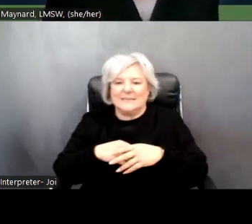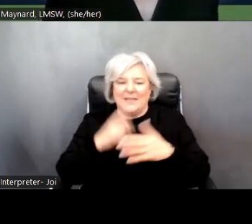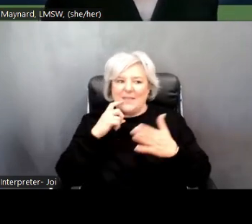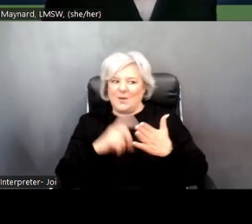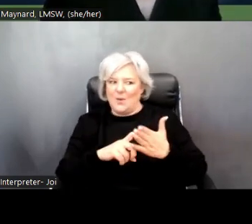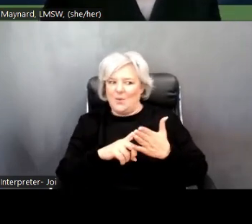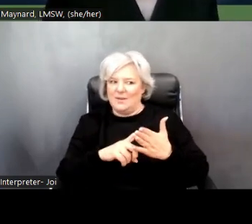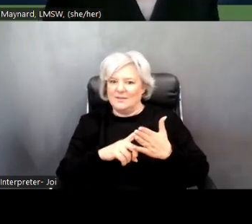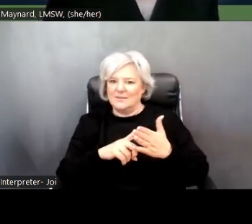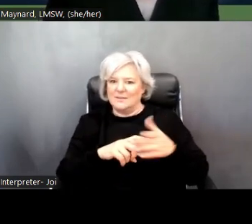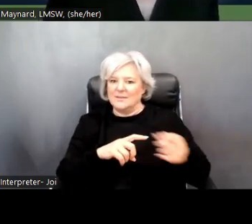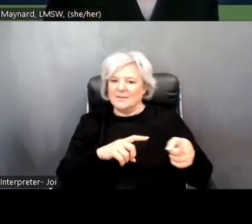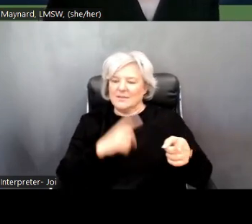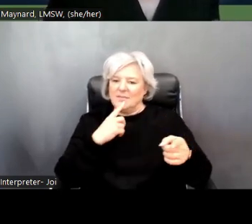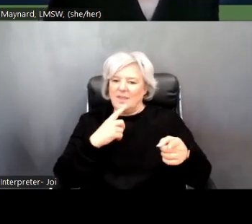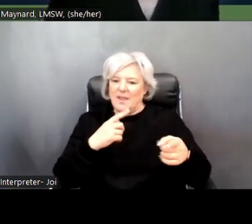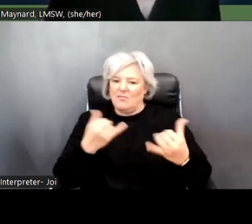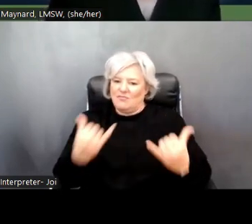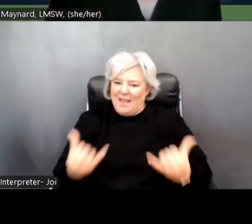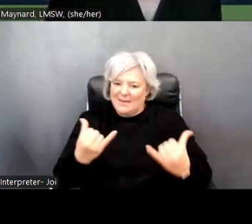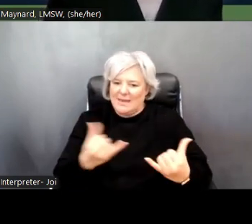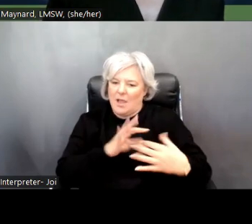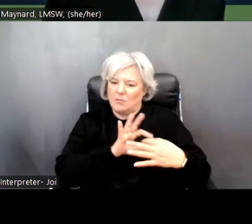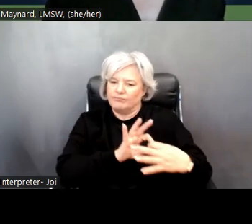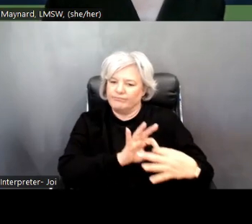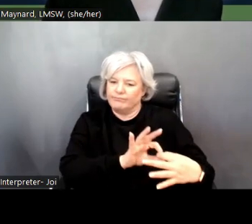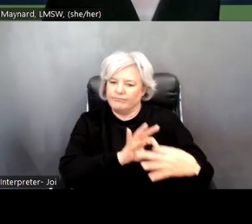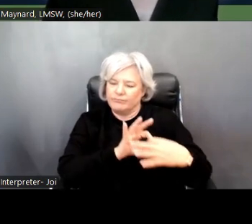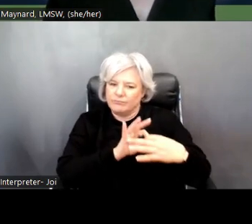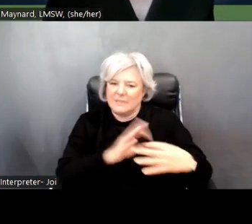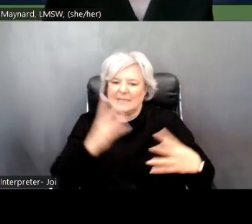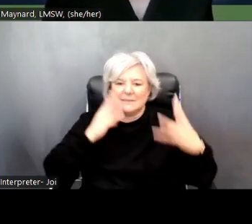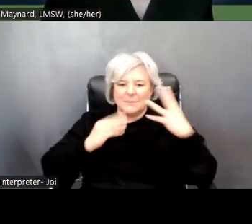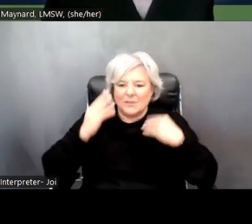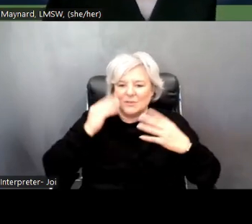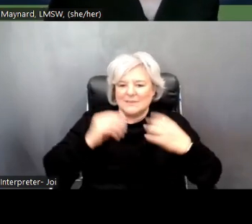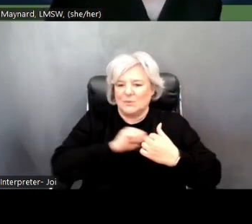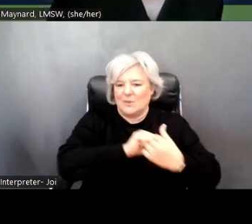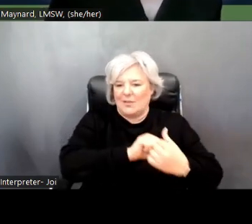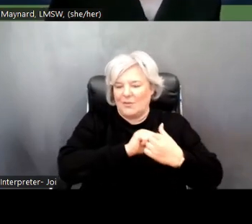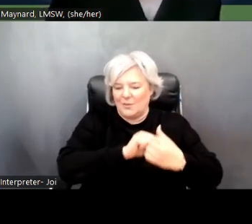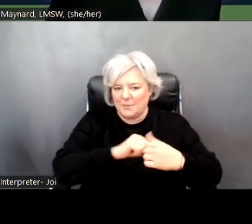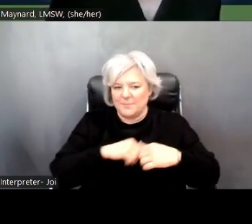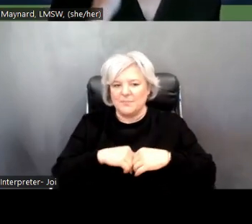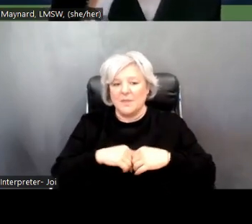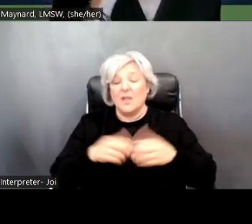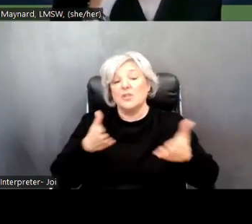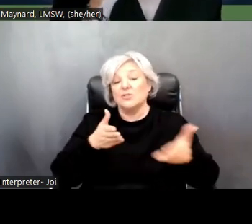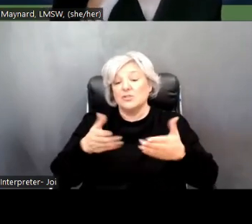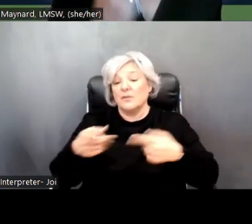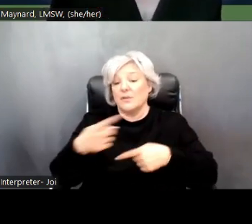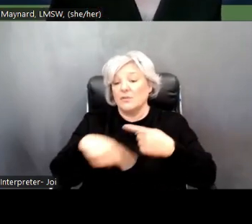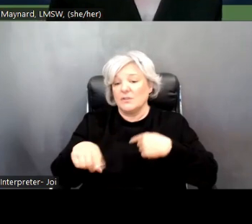noticing, right? Being present in the moment. I love that present moment experience for this. This serve and return, we've got a